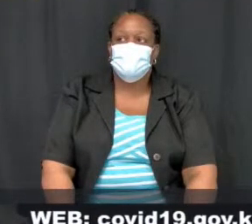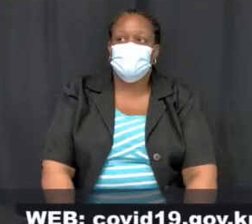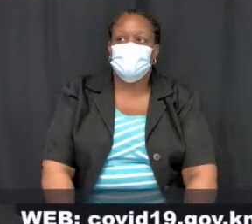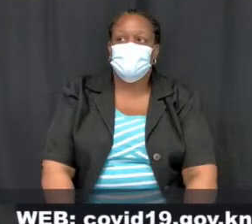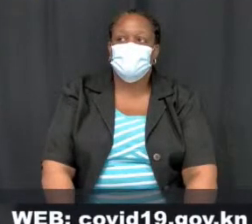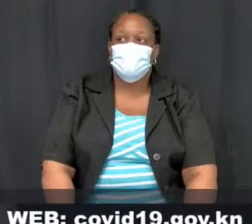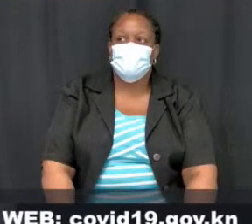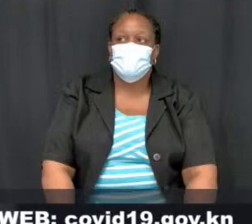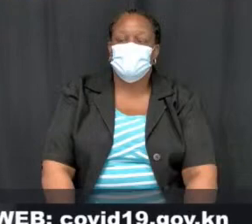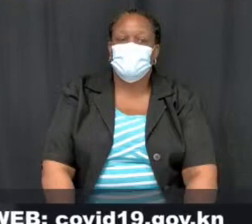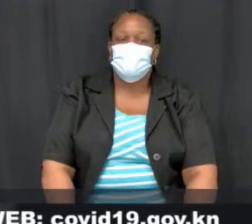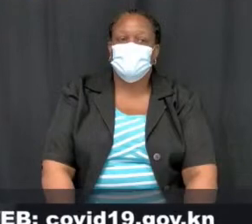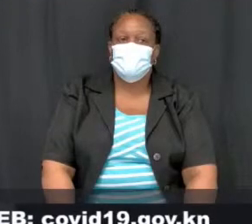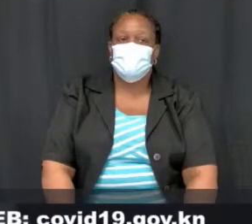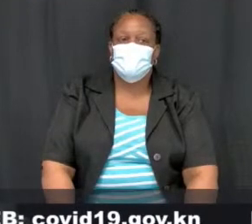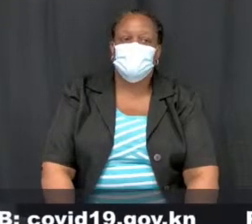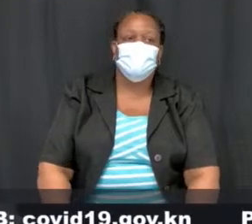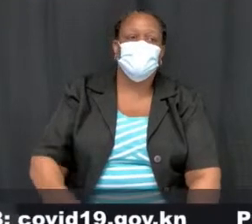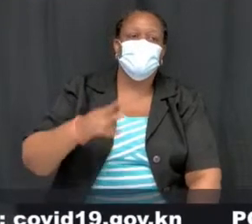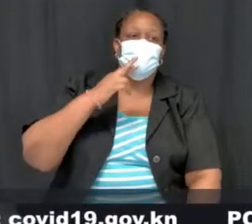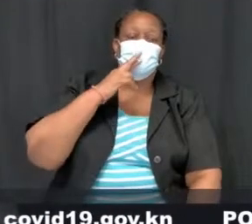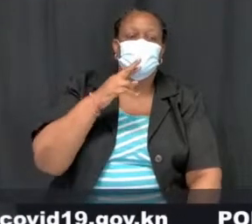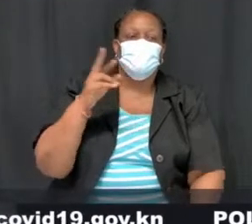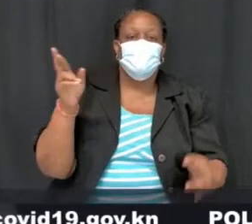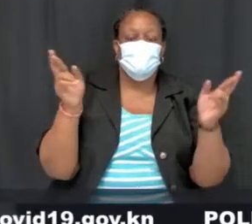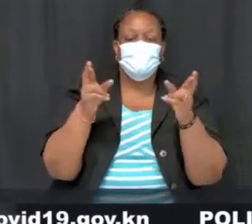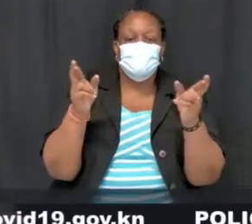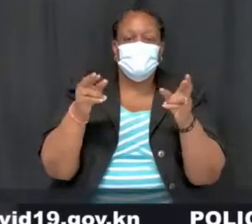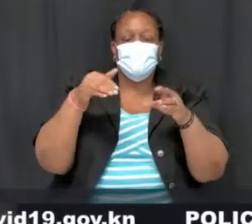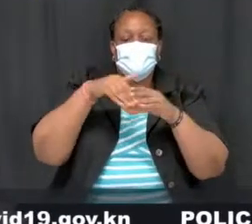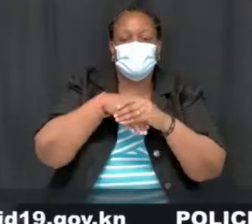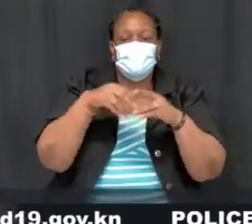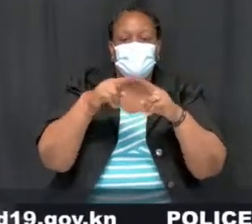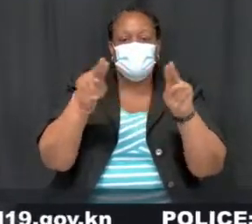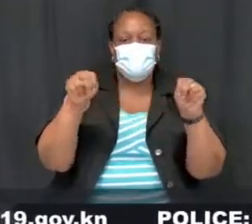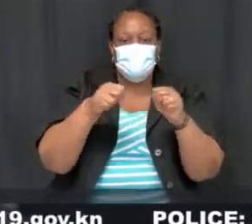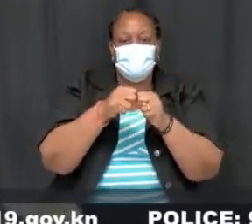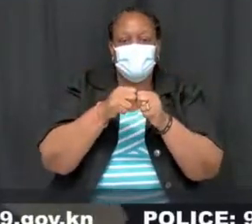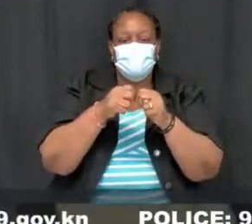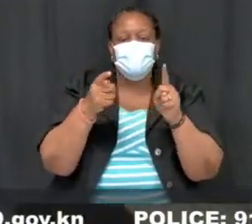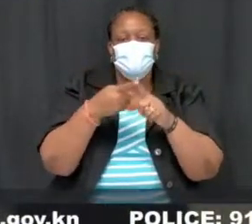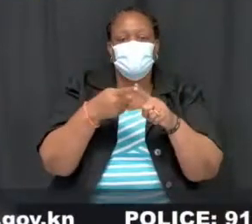well to house the Pfizer vaccine?